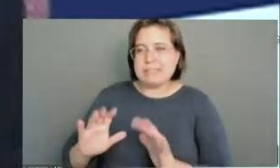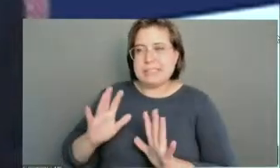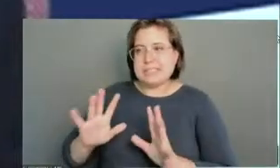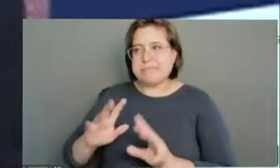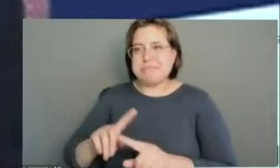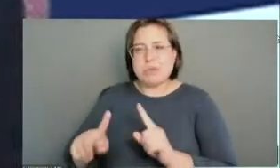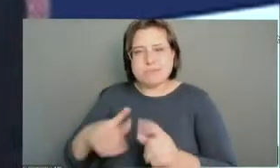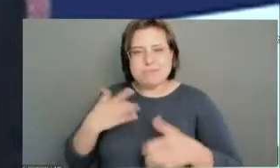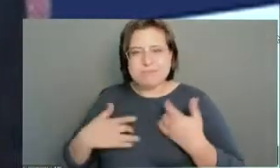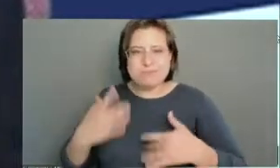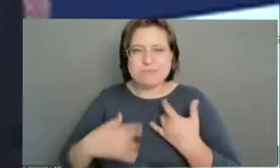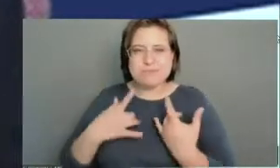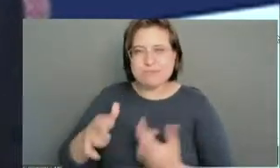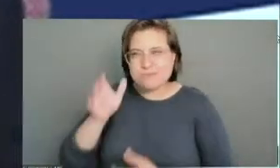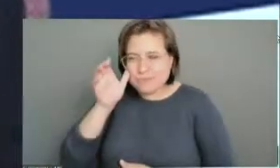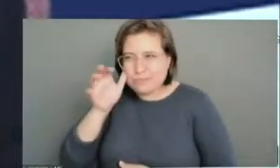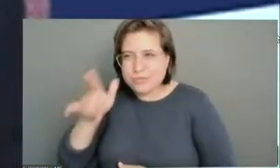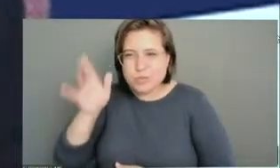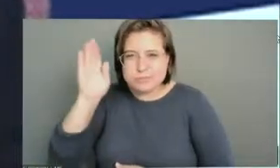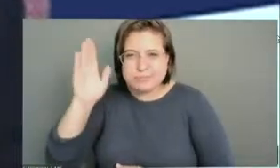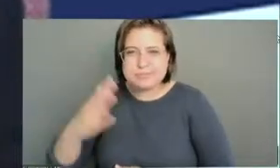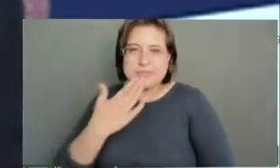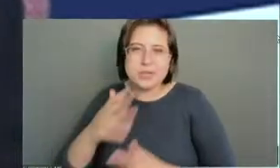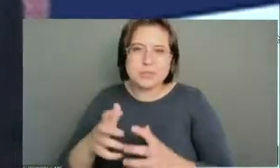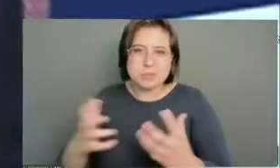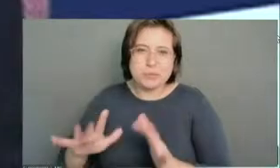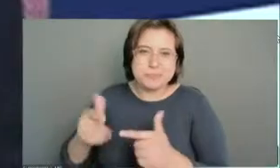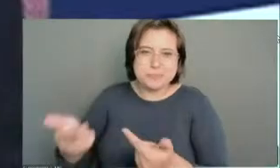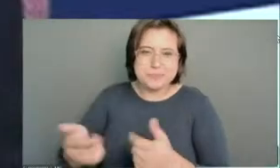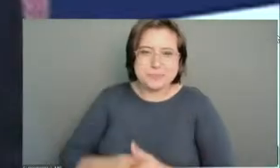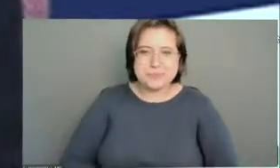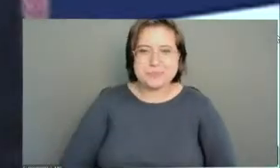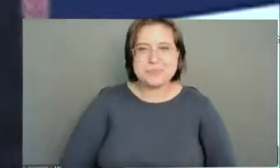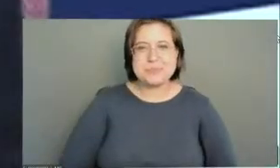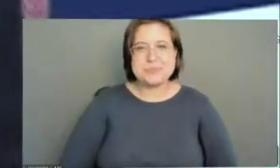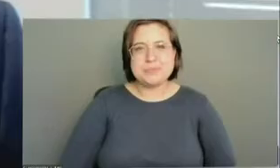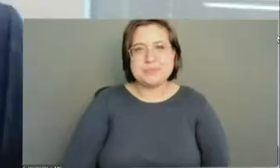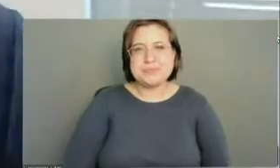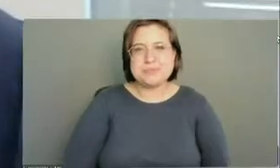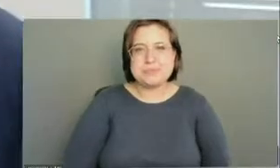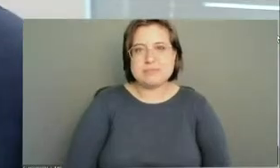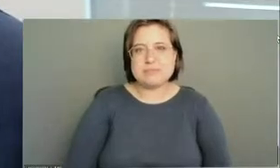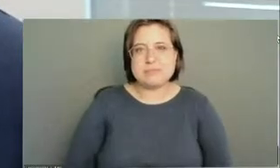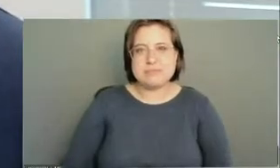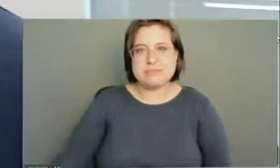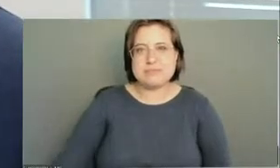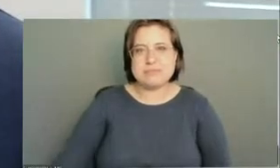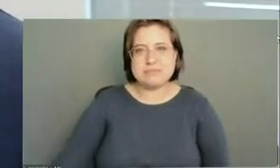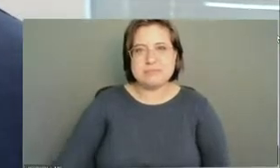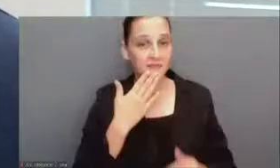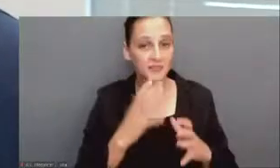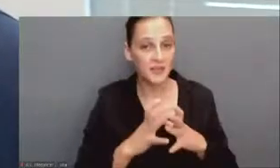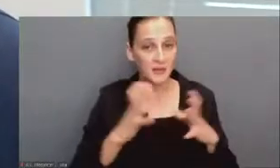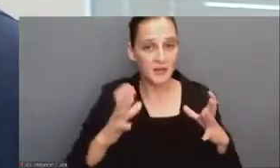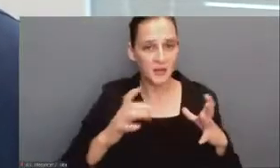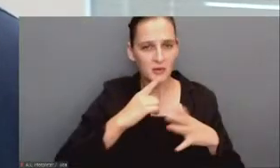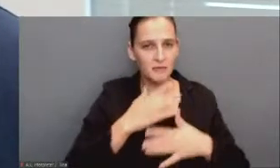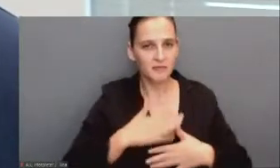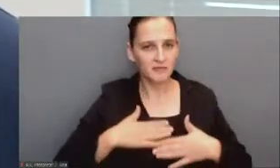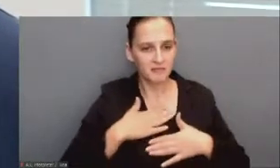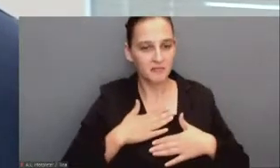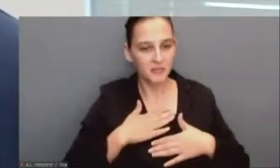your thoughts. Thank you for joining us today. The floor is yours, Dr. Siegel. Thank you so much. Really appreciate your invitation